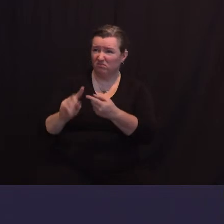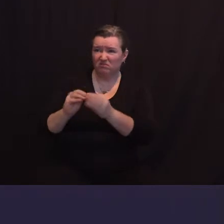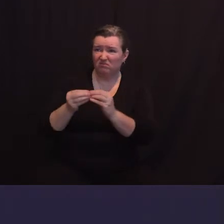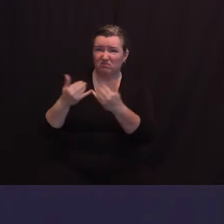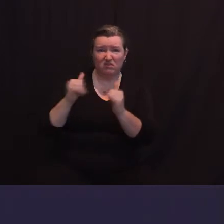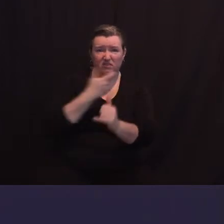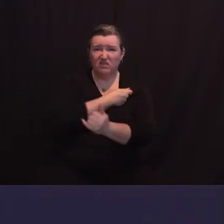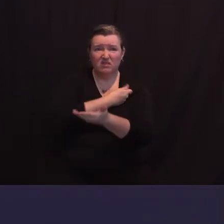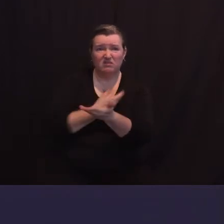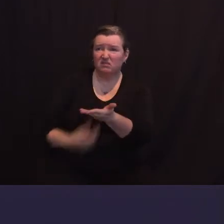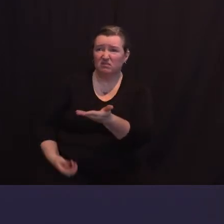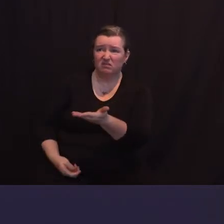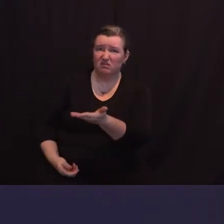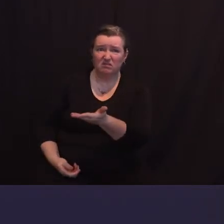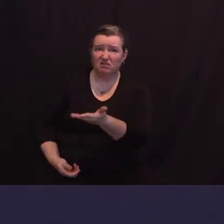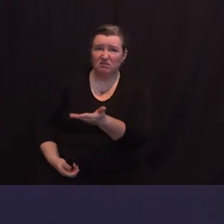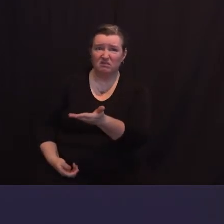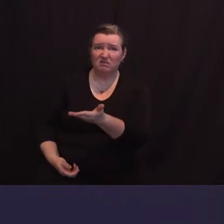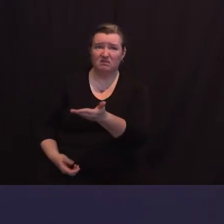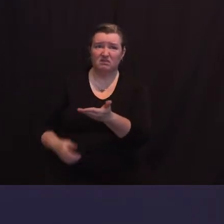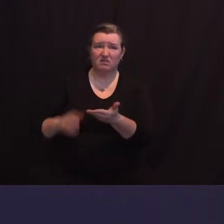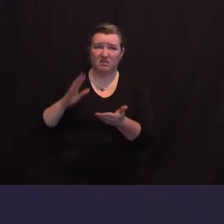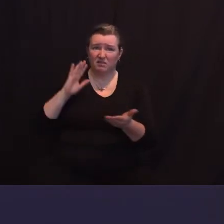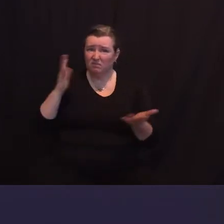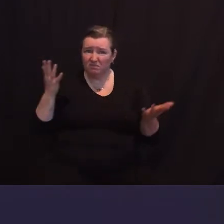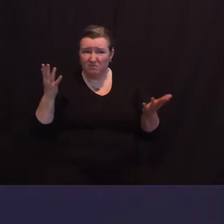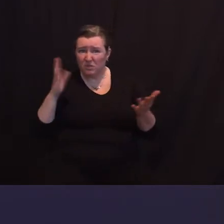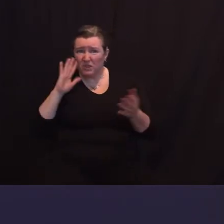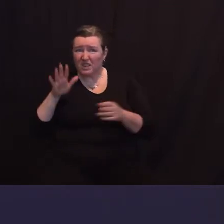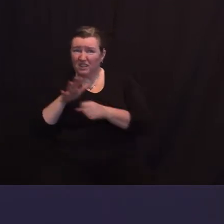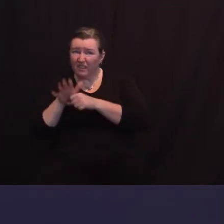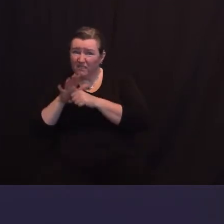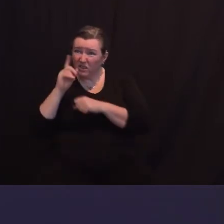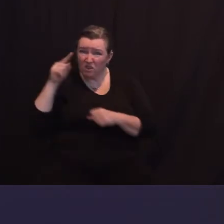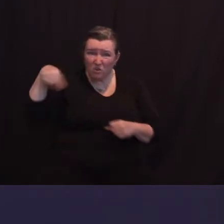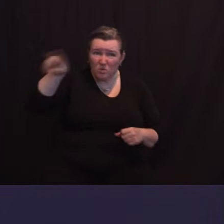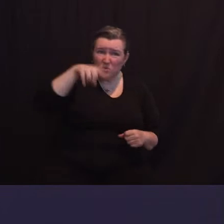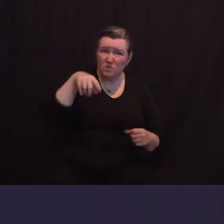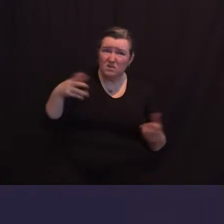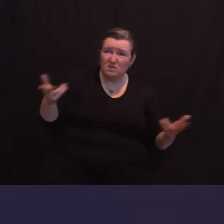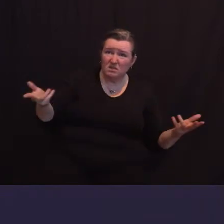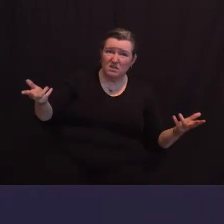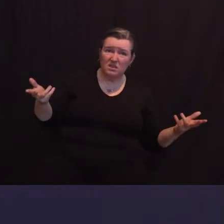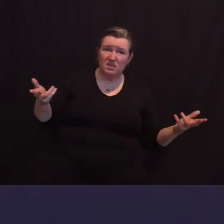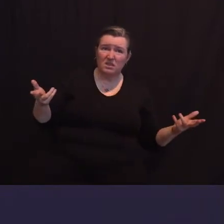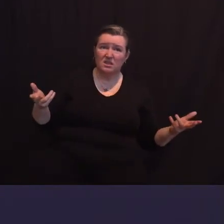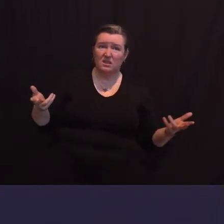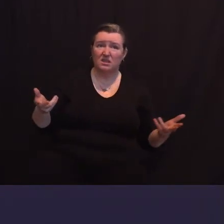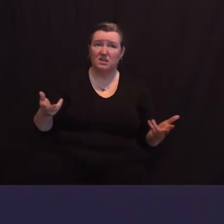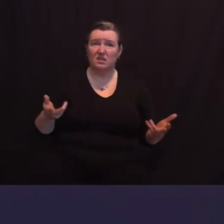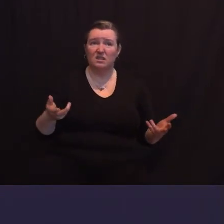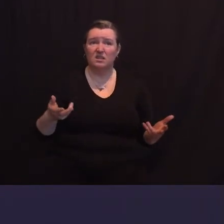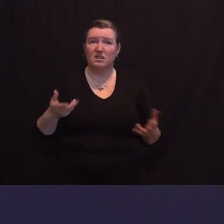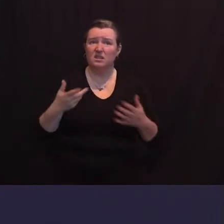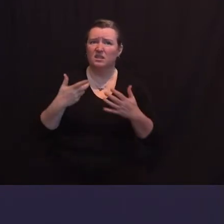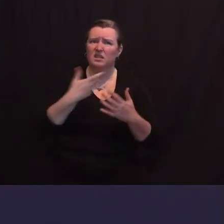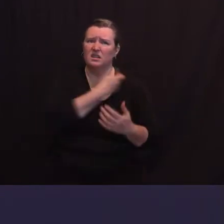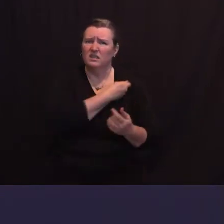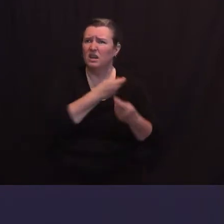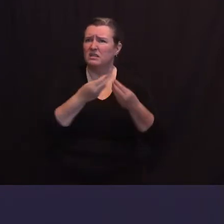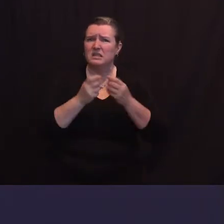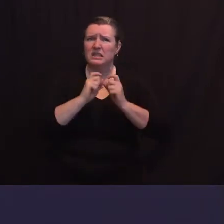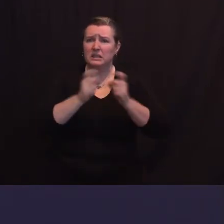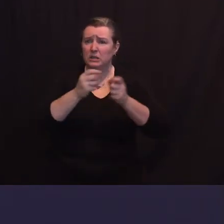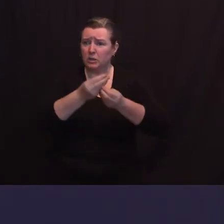enough? And you just mentioned the vans that will go further into the neighborhoods. Also, if the issue